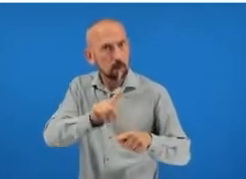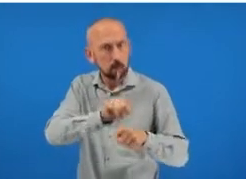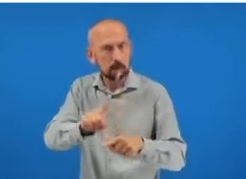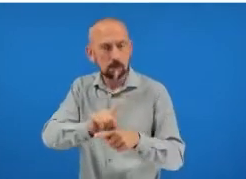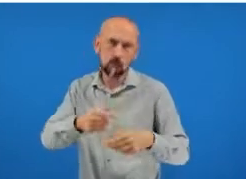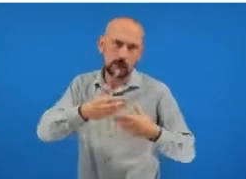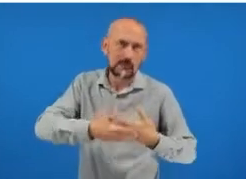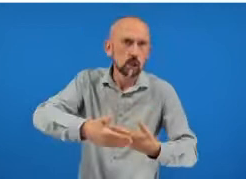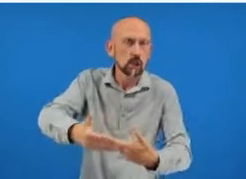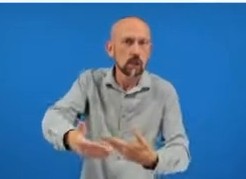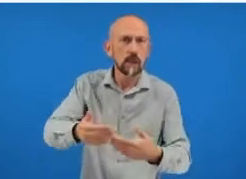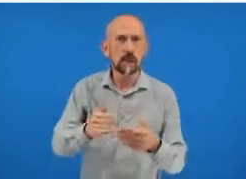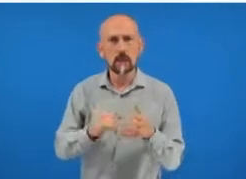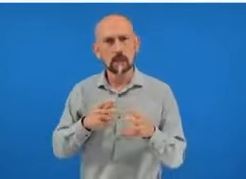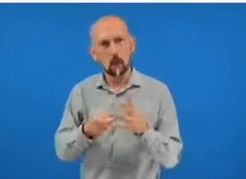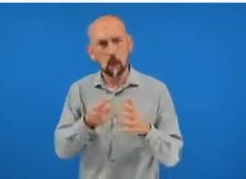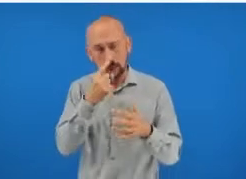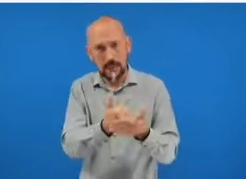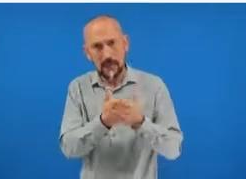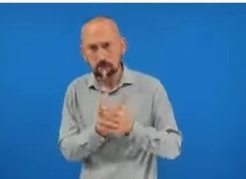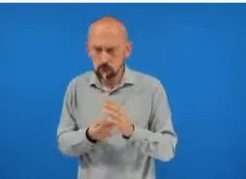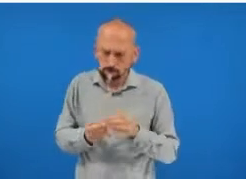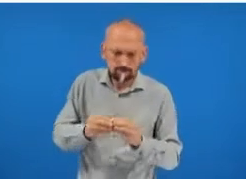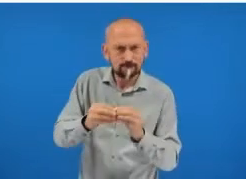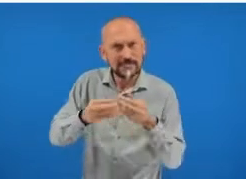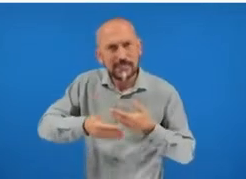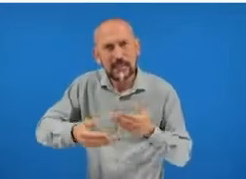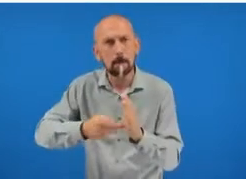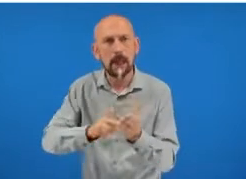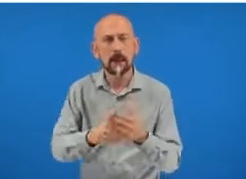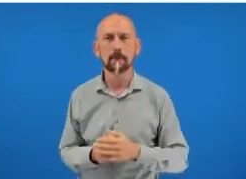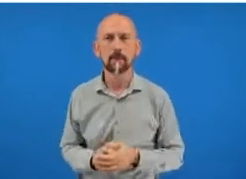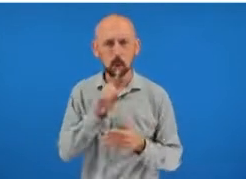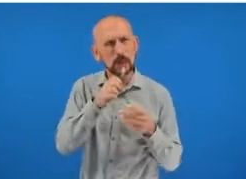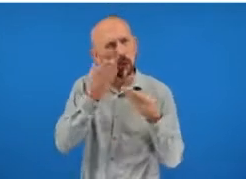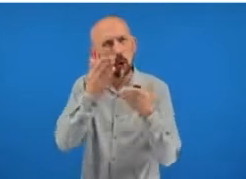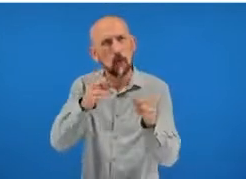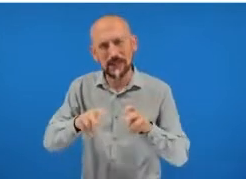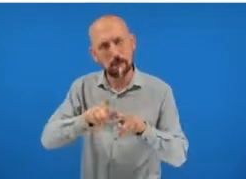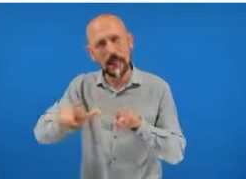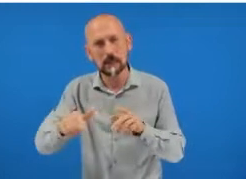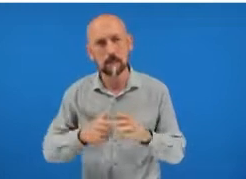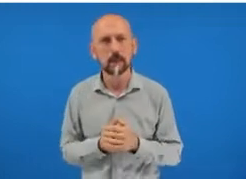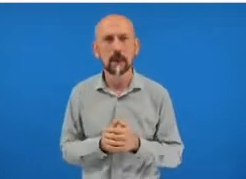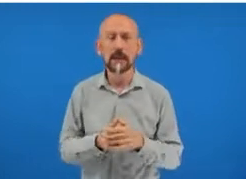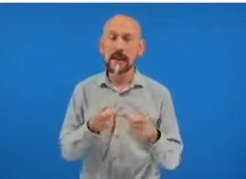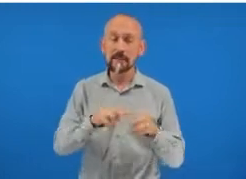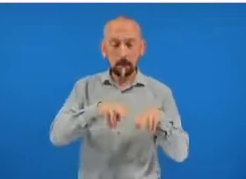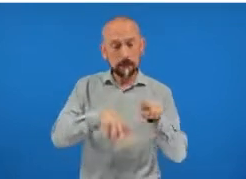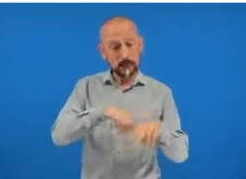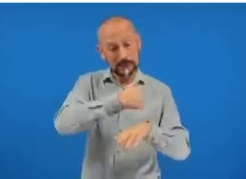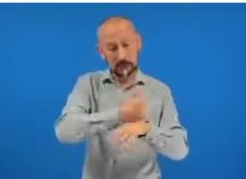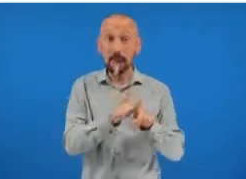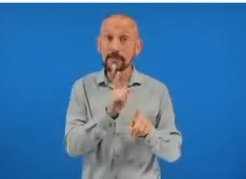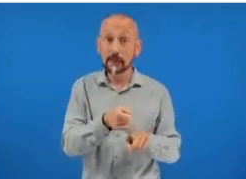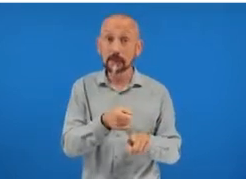shortly. What we tend to find is that if measures are set up in this way, people find them helpful and acceptable to use